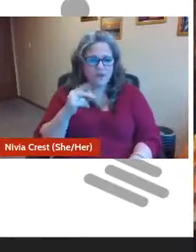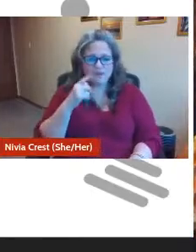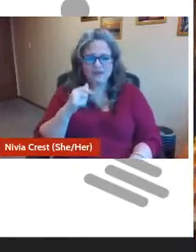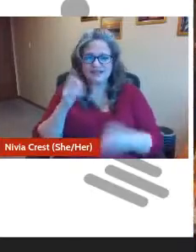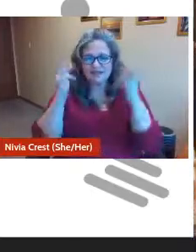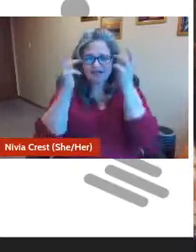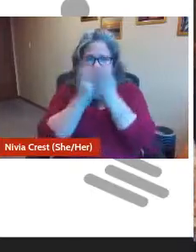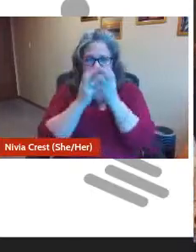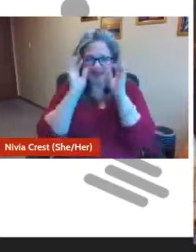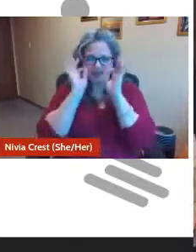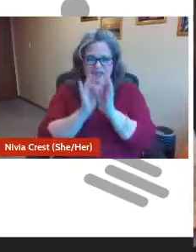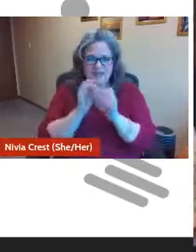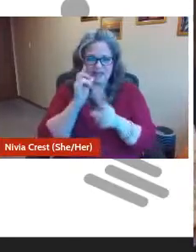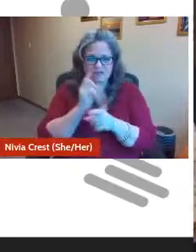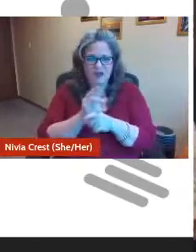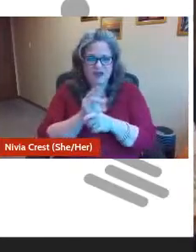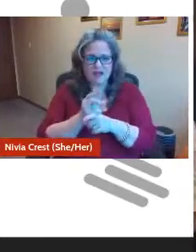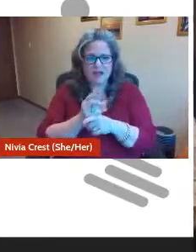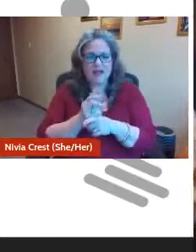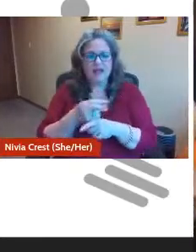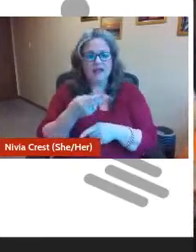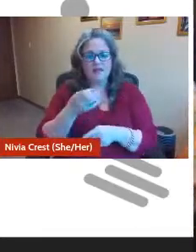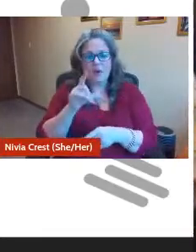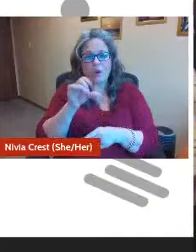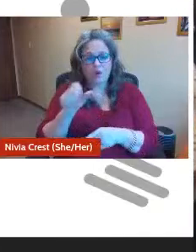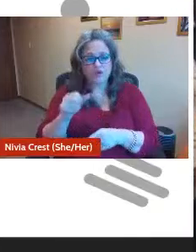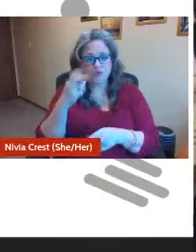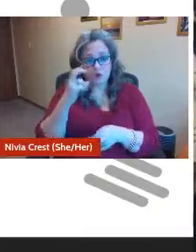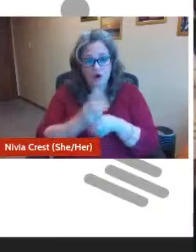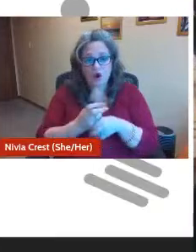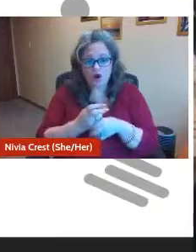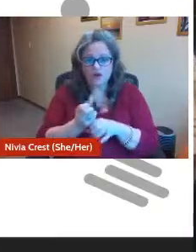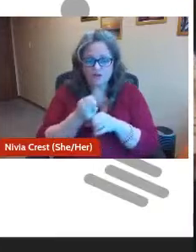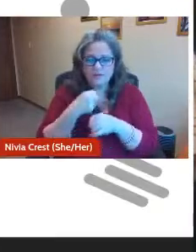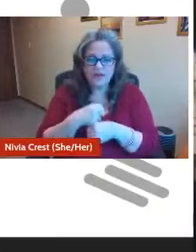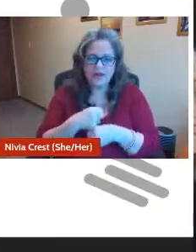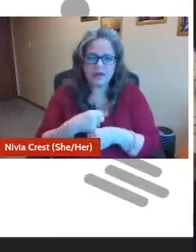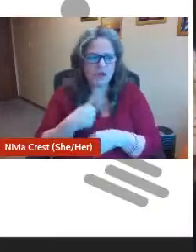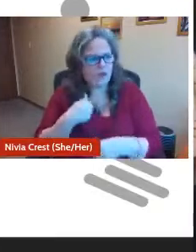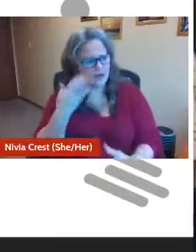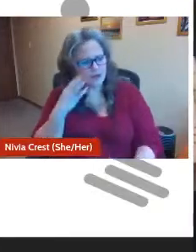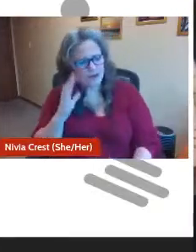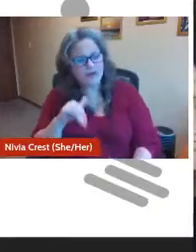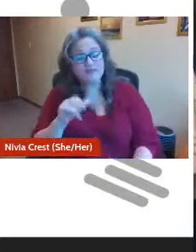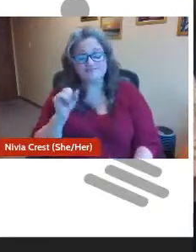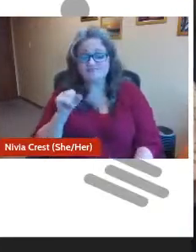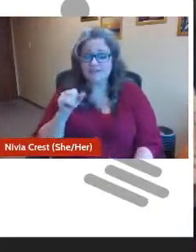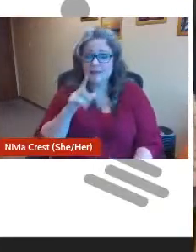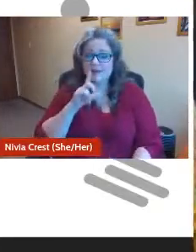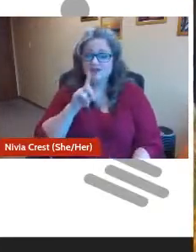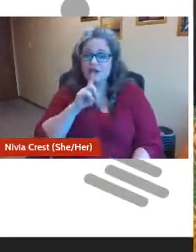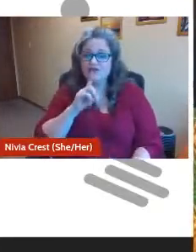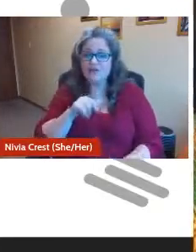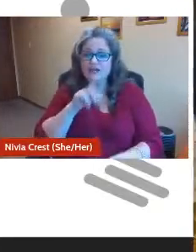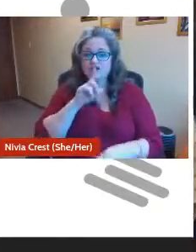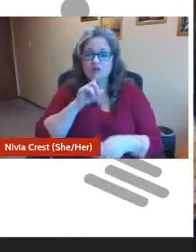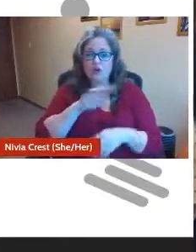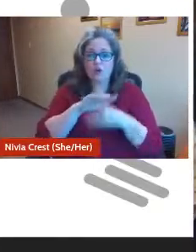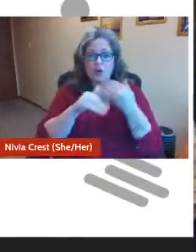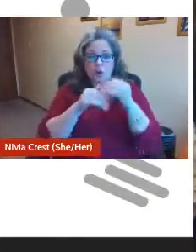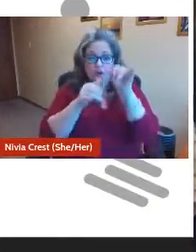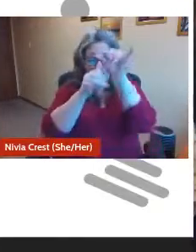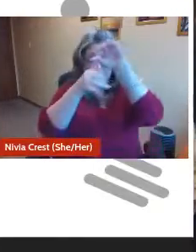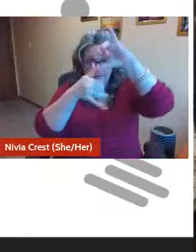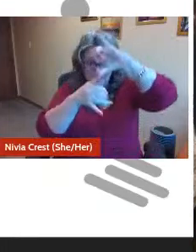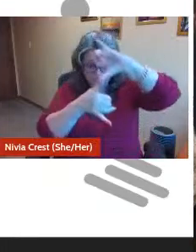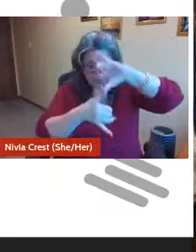right. Buttonholes was hard to do. I didn't know that. Yes, because you got to make sure that you have them space, where they need